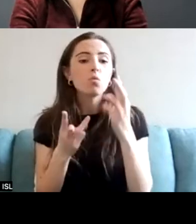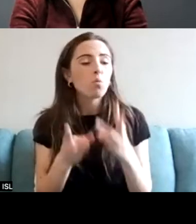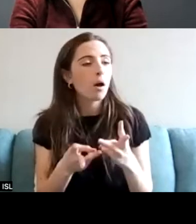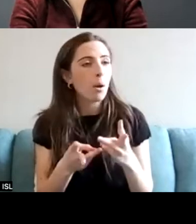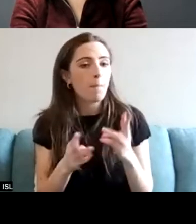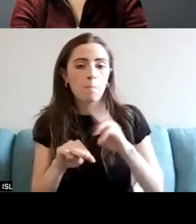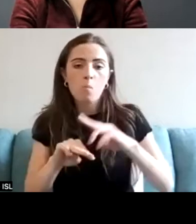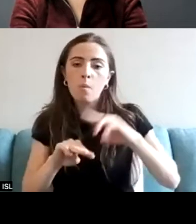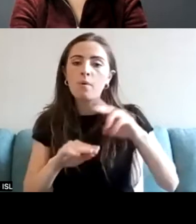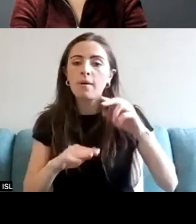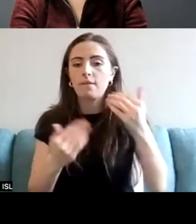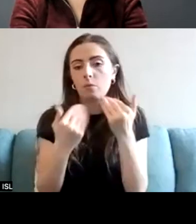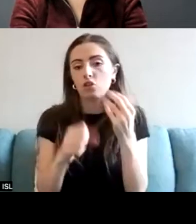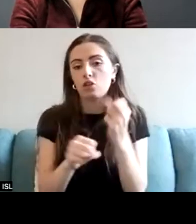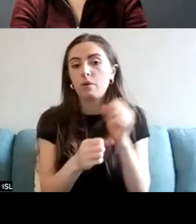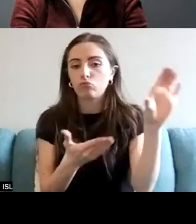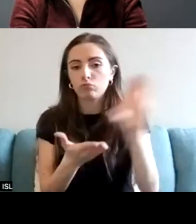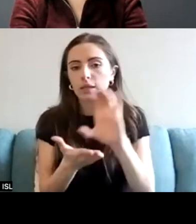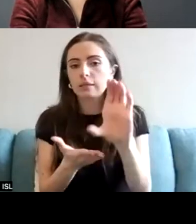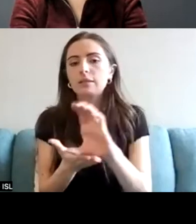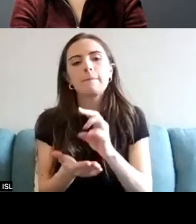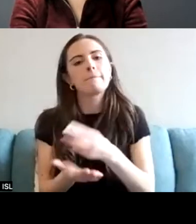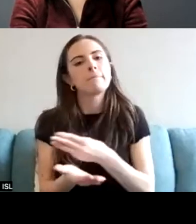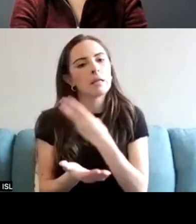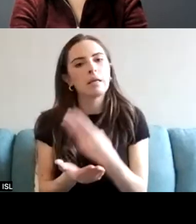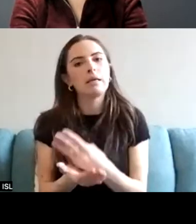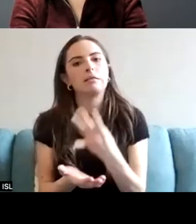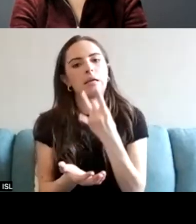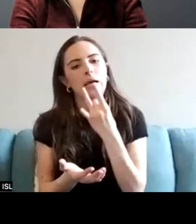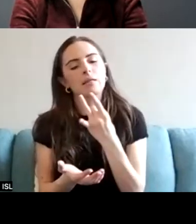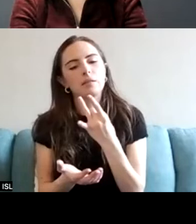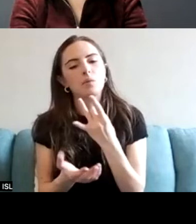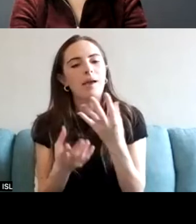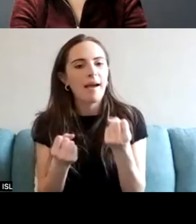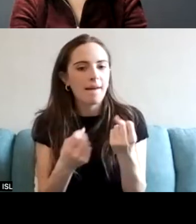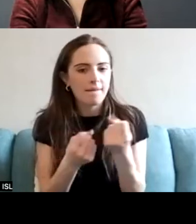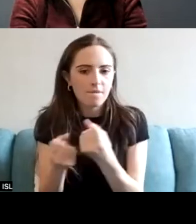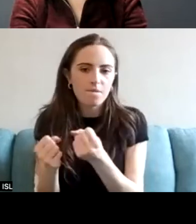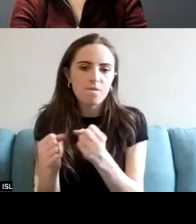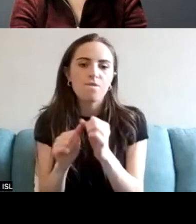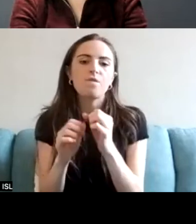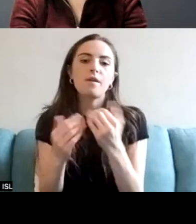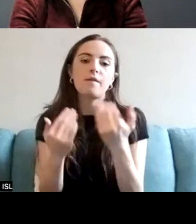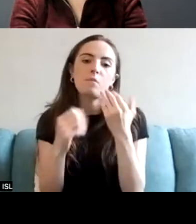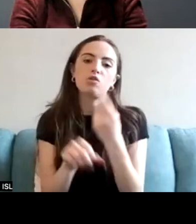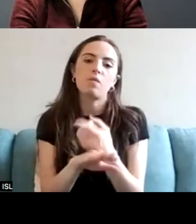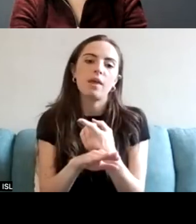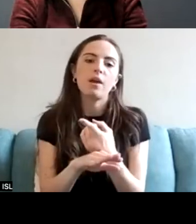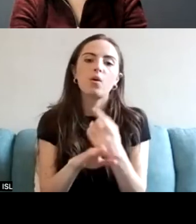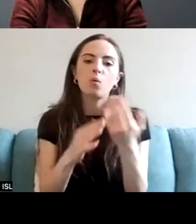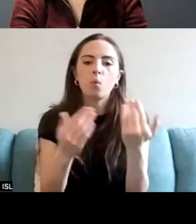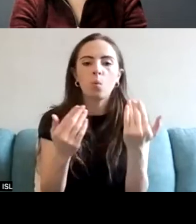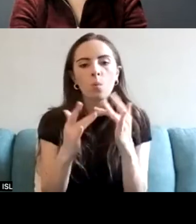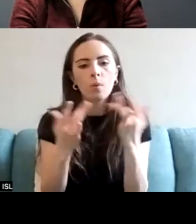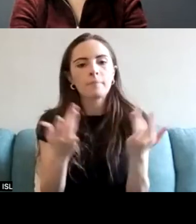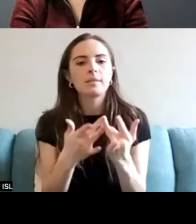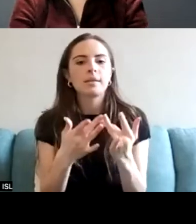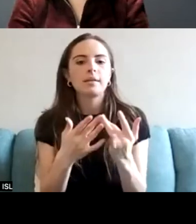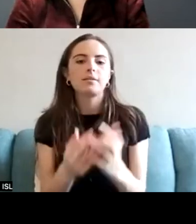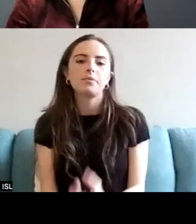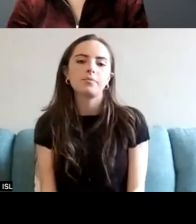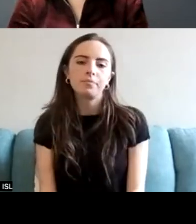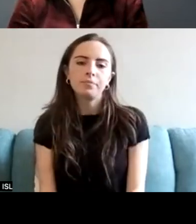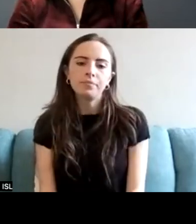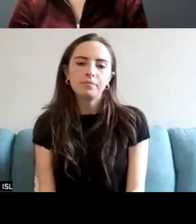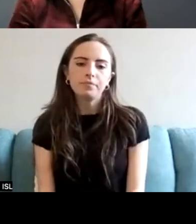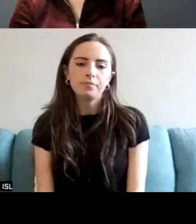please do reach out to us at Employers for Change. We have information there. It's on our website, but if you'd like to ask a couple more questions, you can get us on